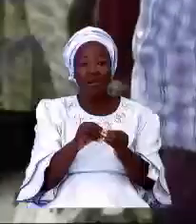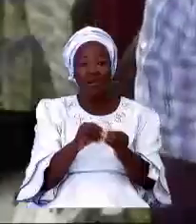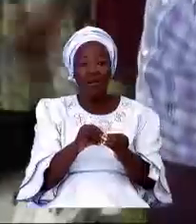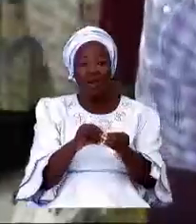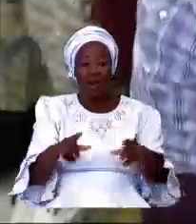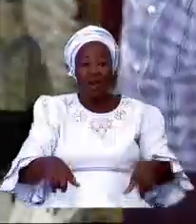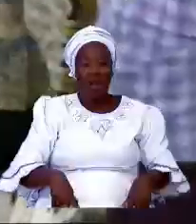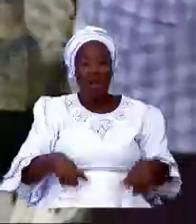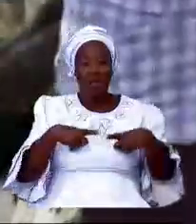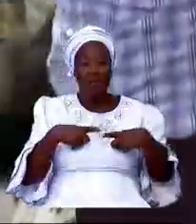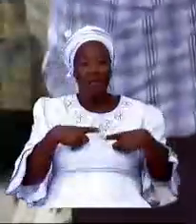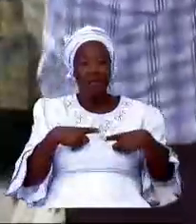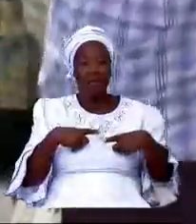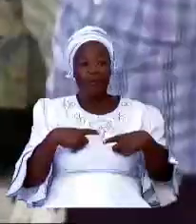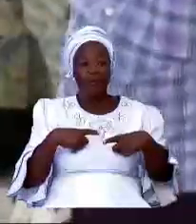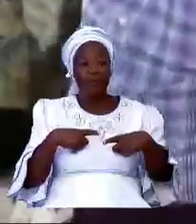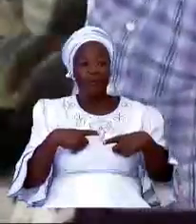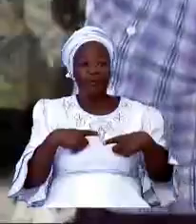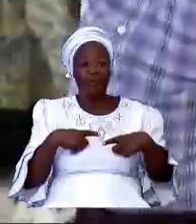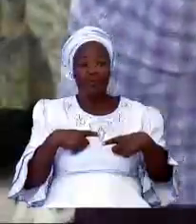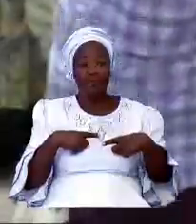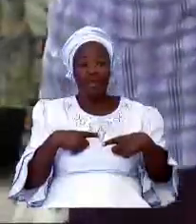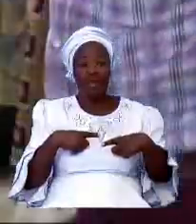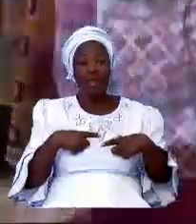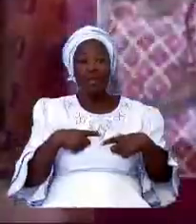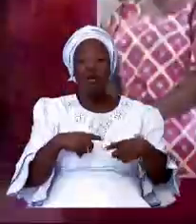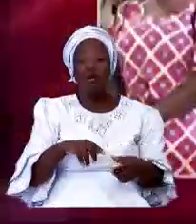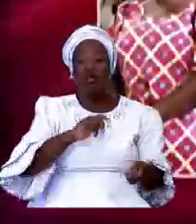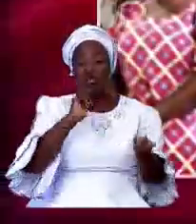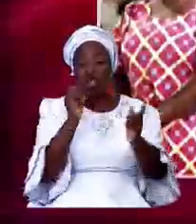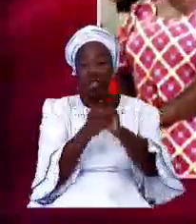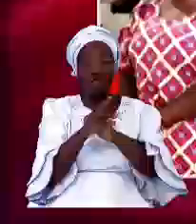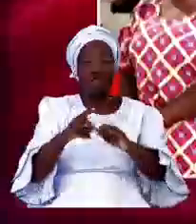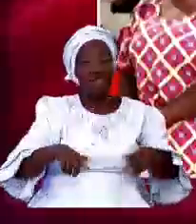discouragement anymore. Life.